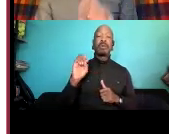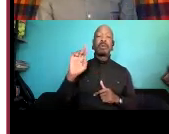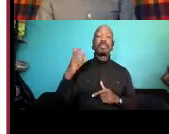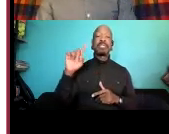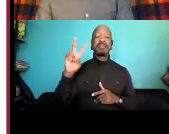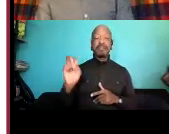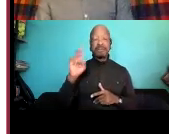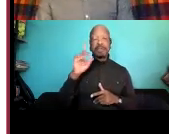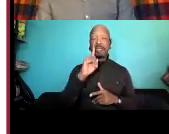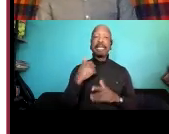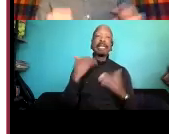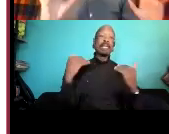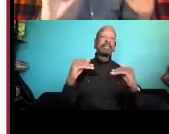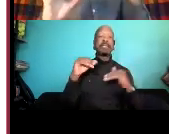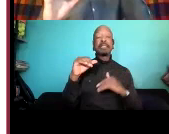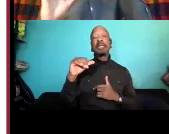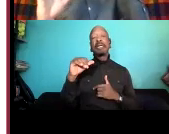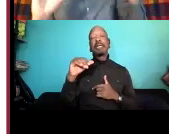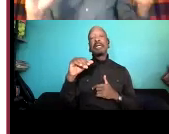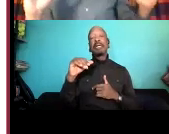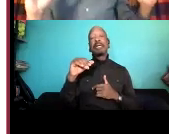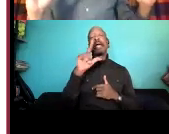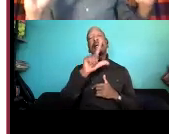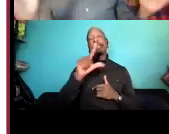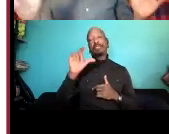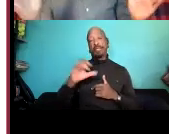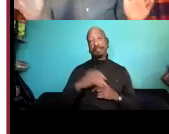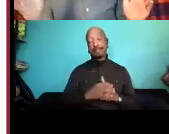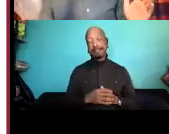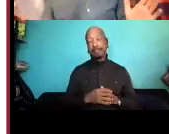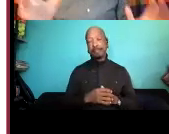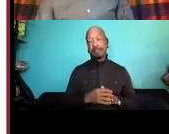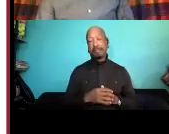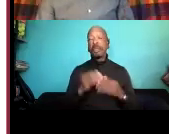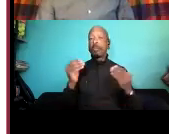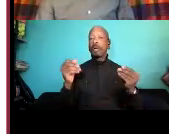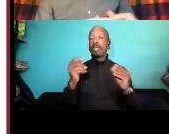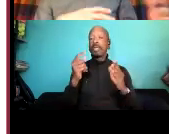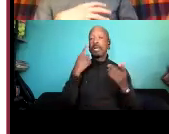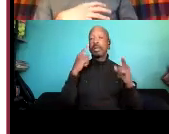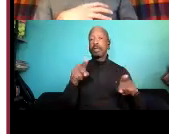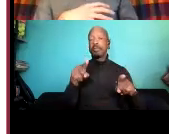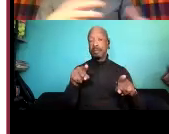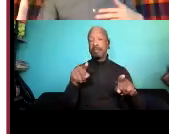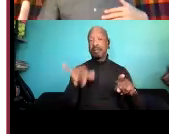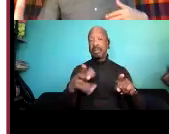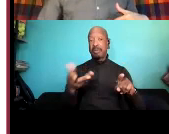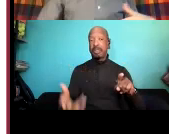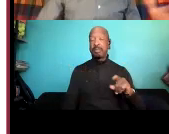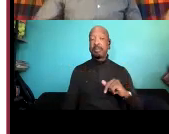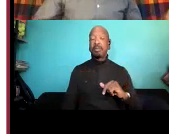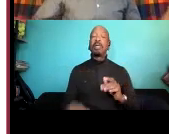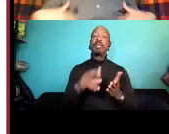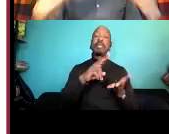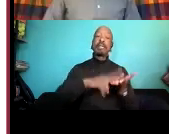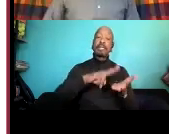So limited liability companies. The operating agreement is the contract that